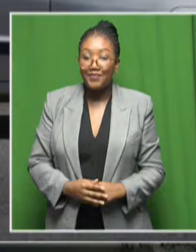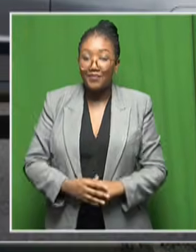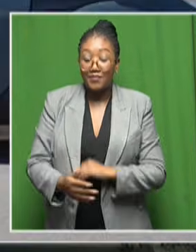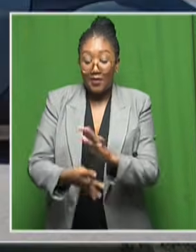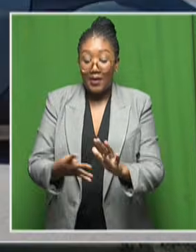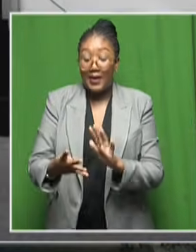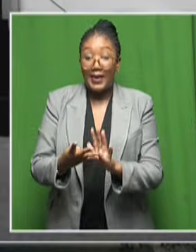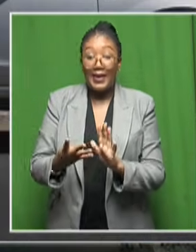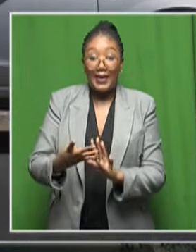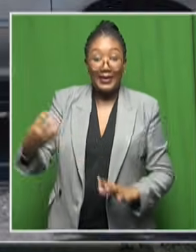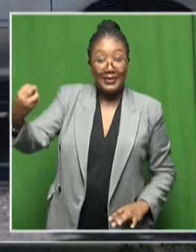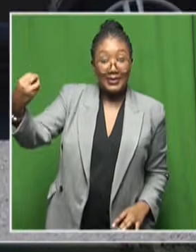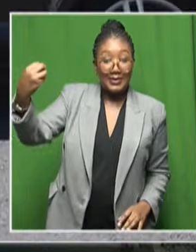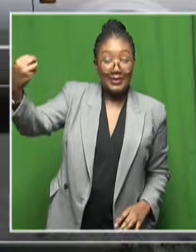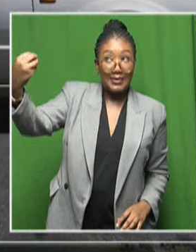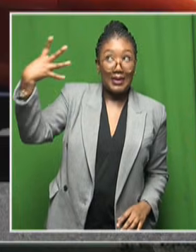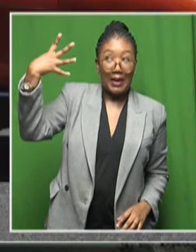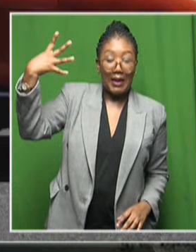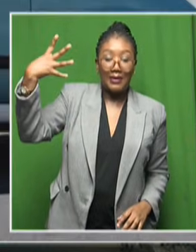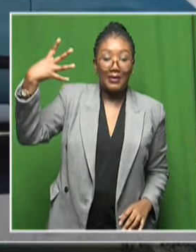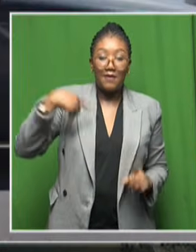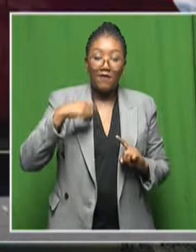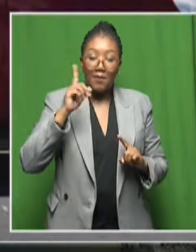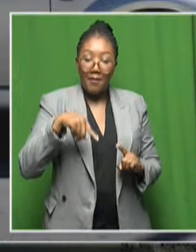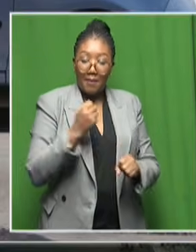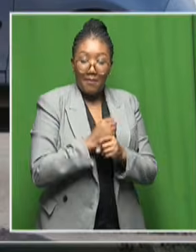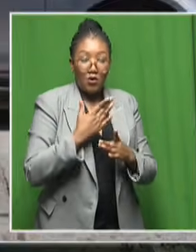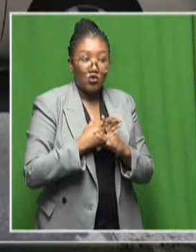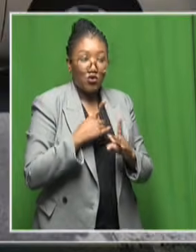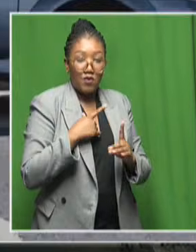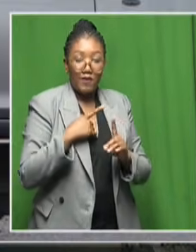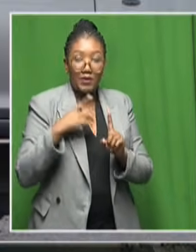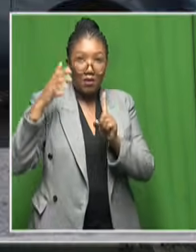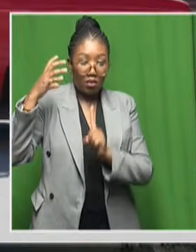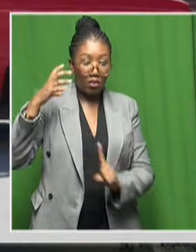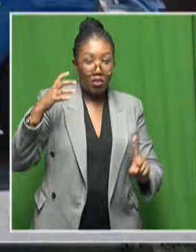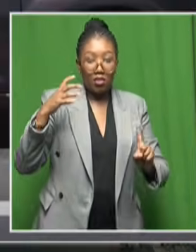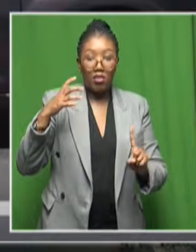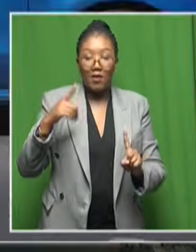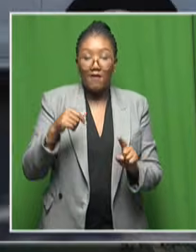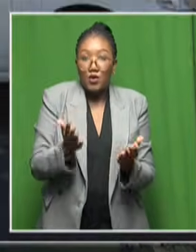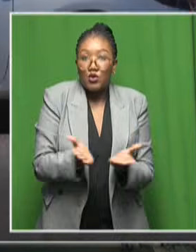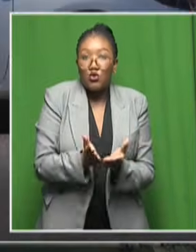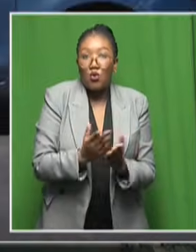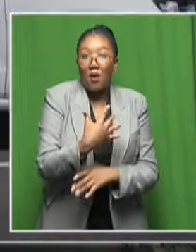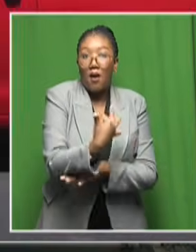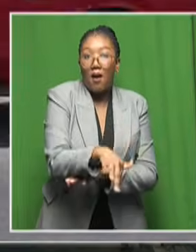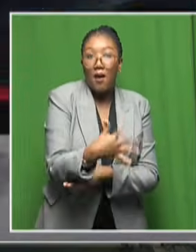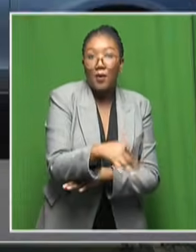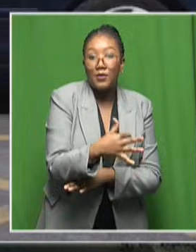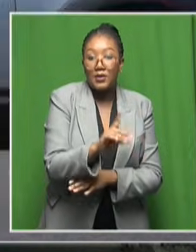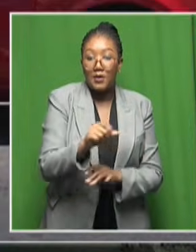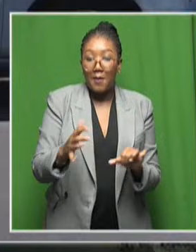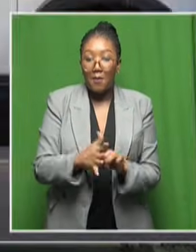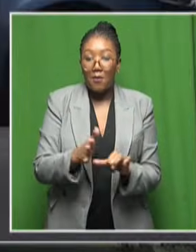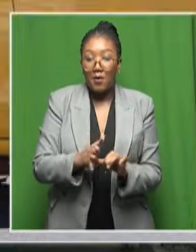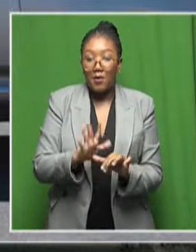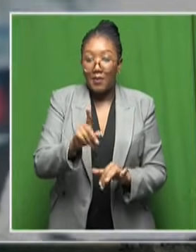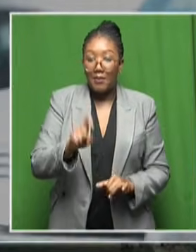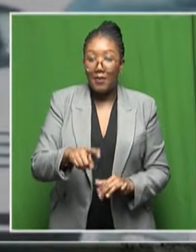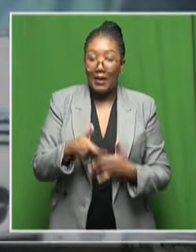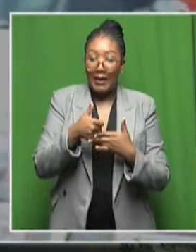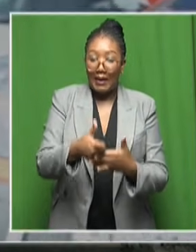the sunlight. Now, Leanne, if you look at the schools, many of our events are outdoors and it's during the peak time. I think schools can do a